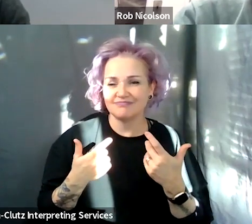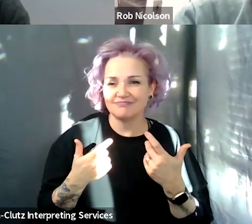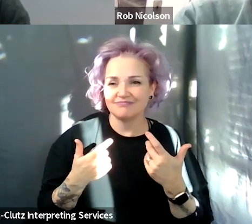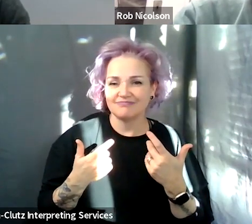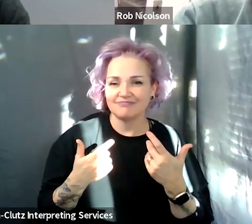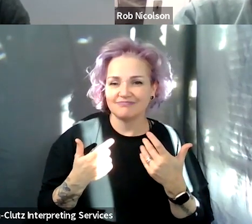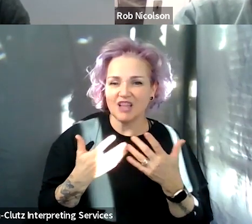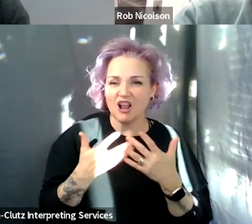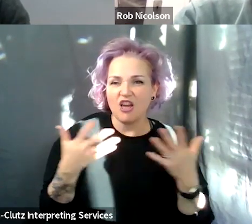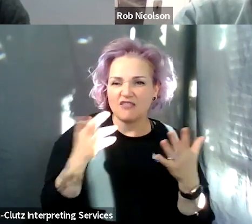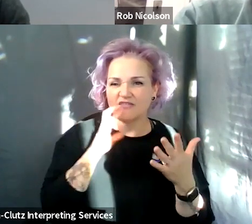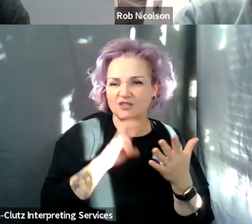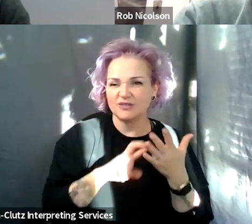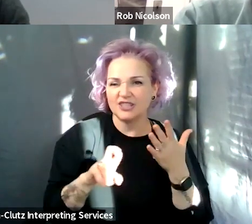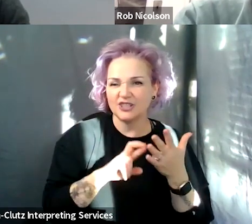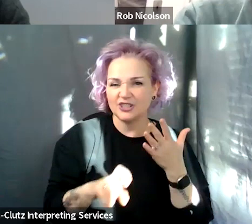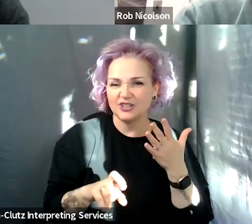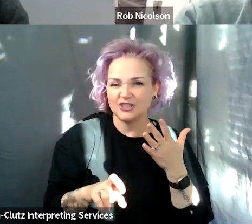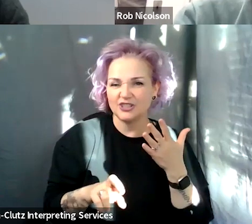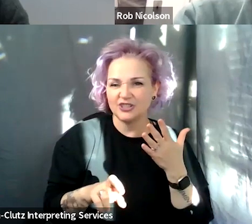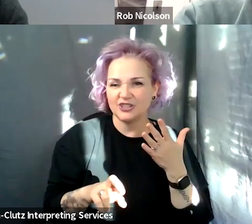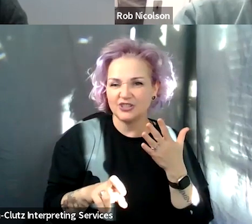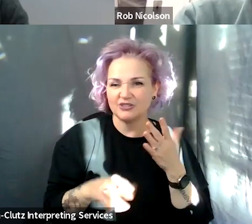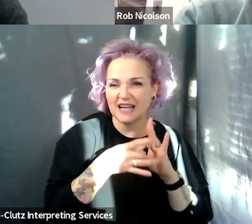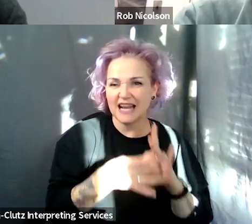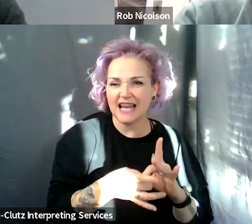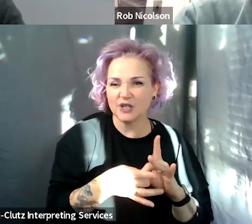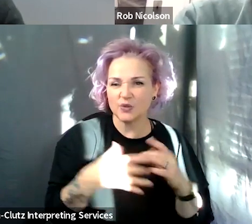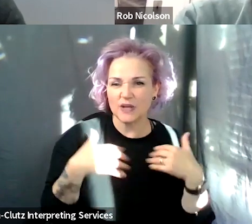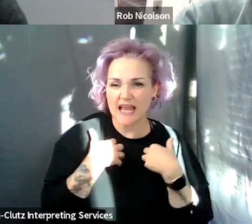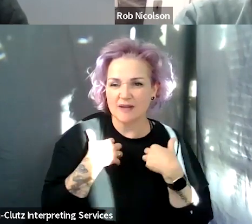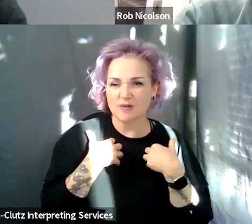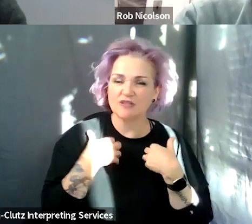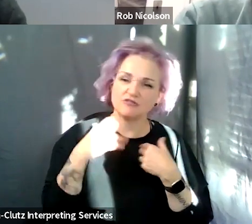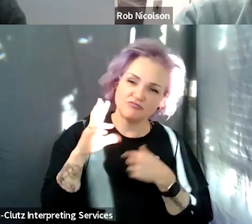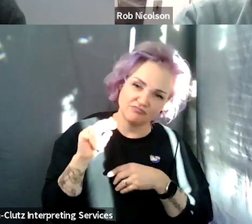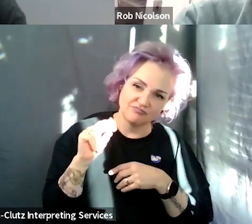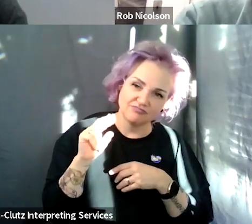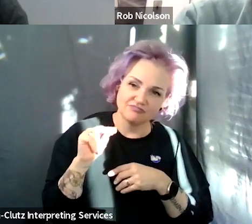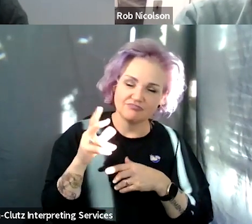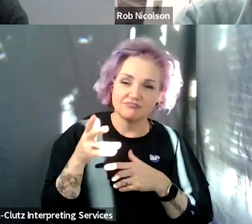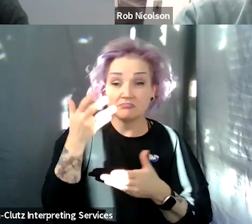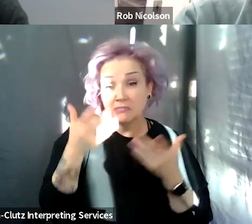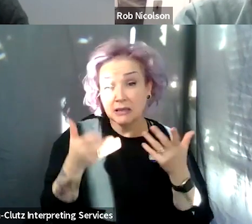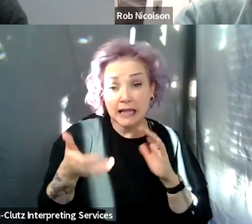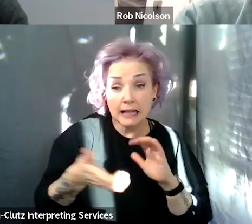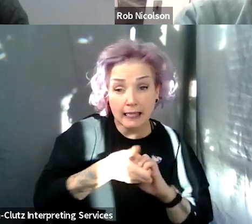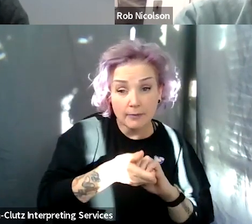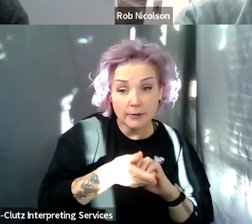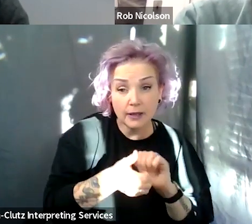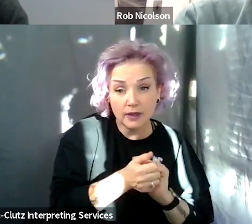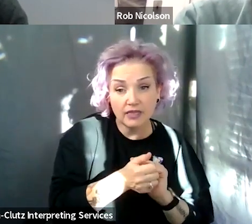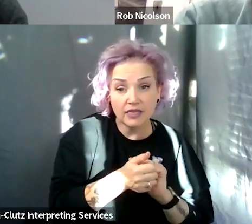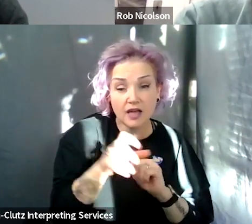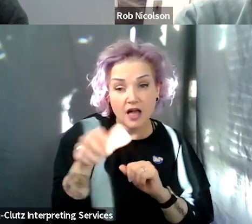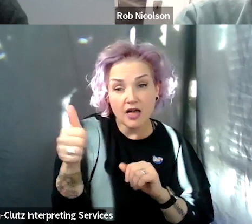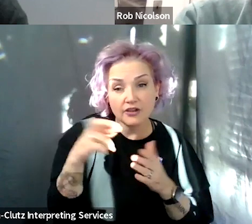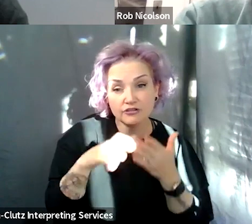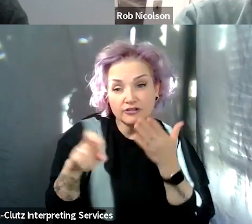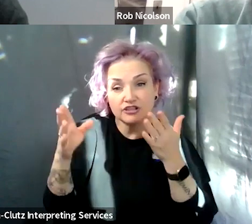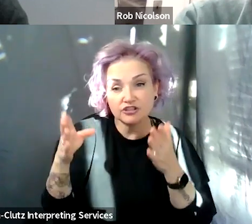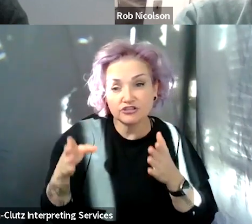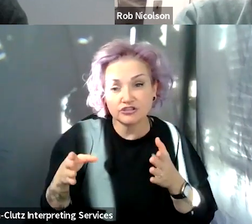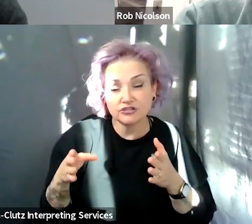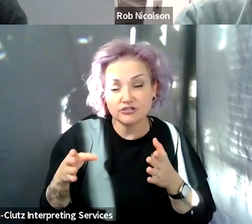from the animal work or preclinical studies, besides some potential collaborations. But I am interested in sort